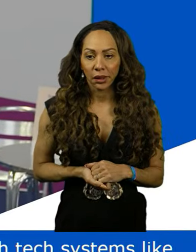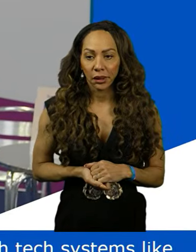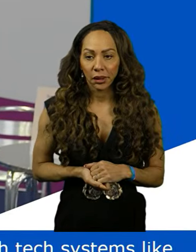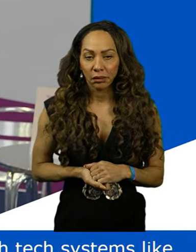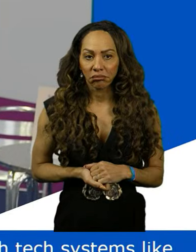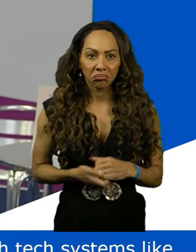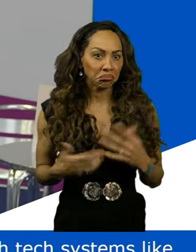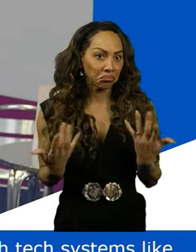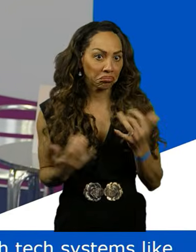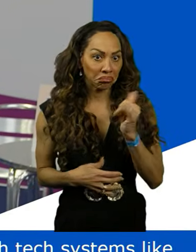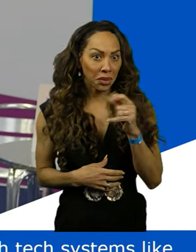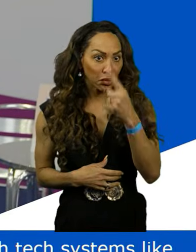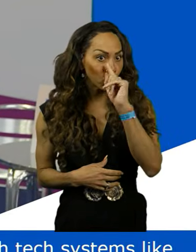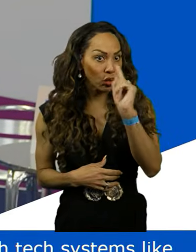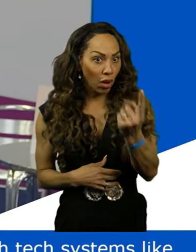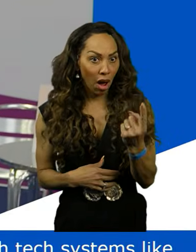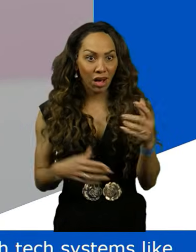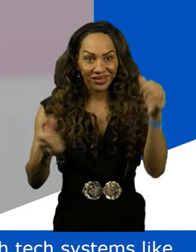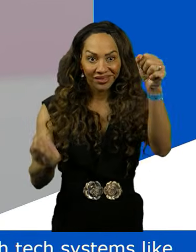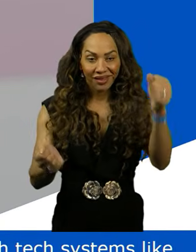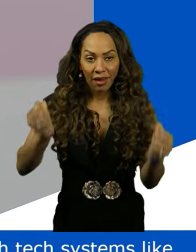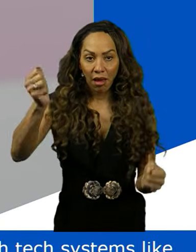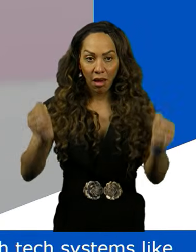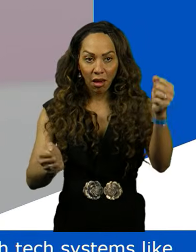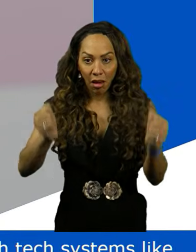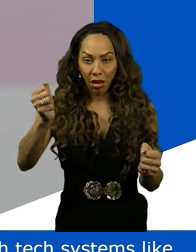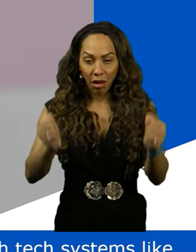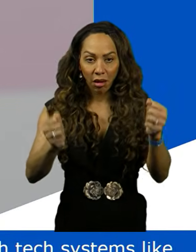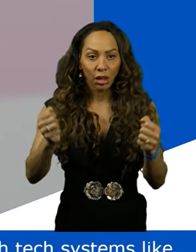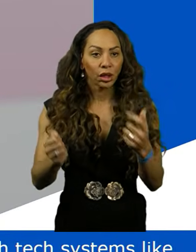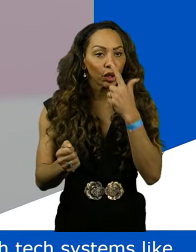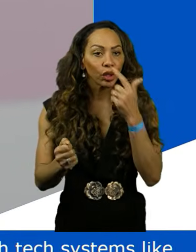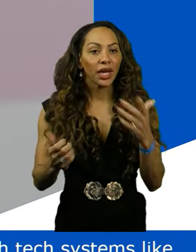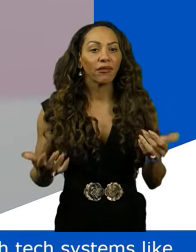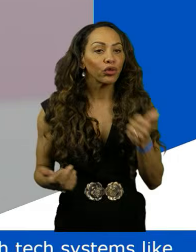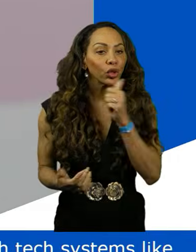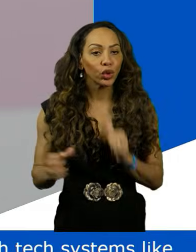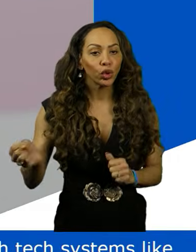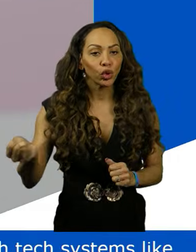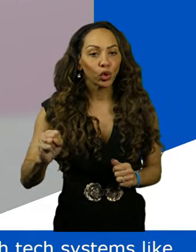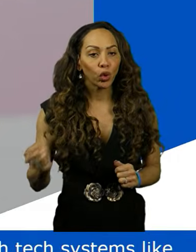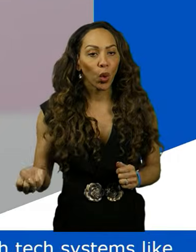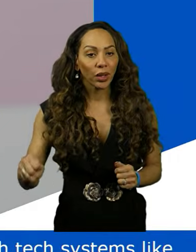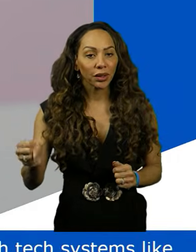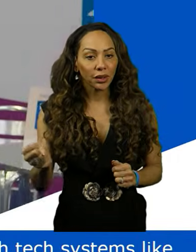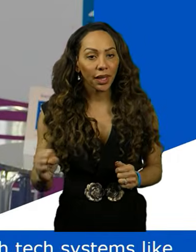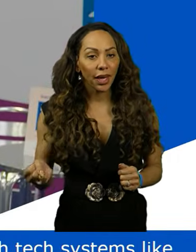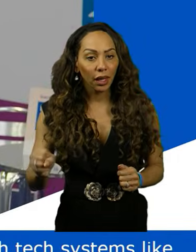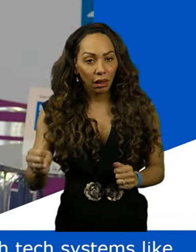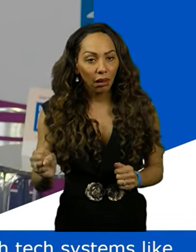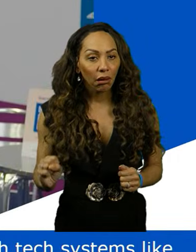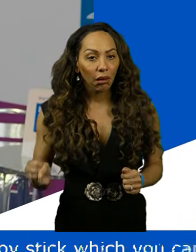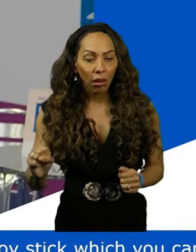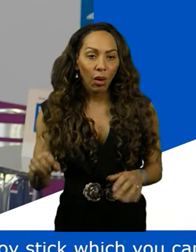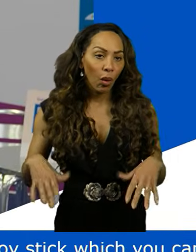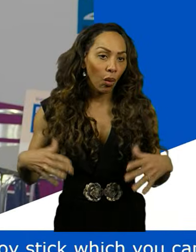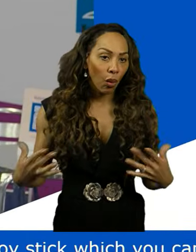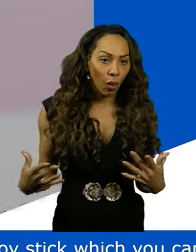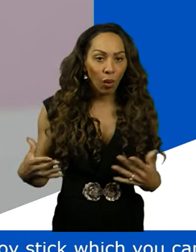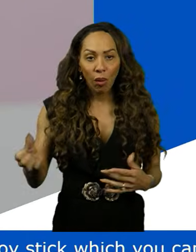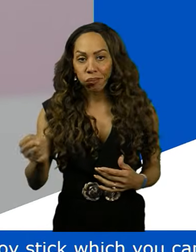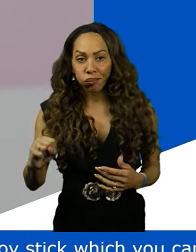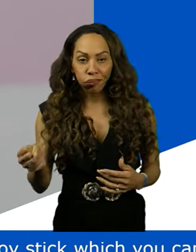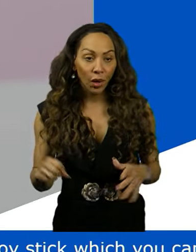the wheel anymore, then you have like a joystick, and you can operate with a small stick the steer, gas and